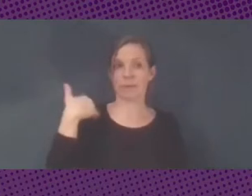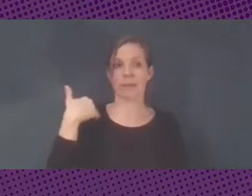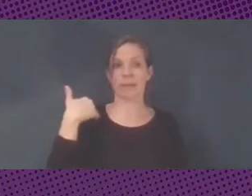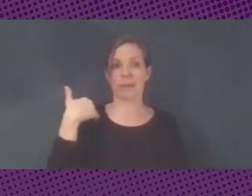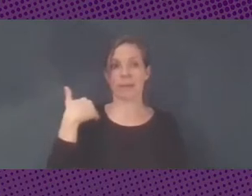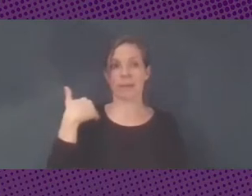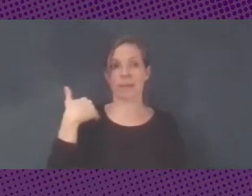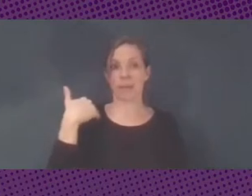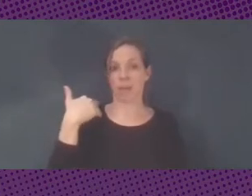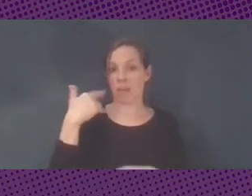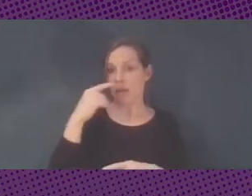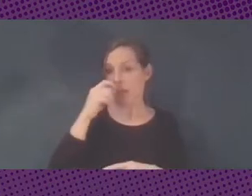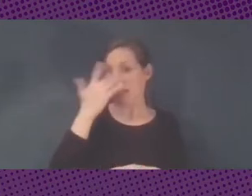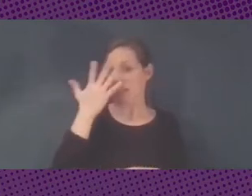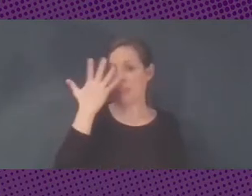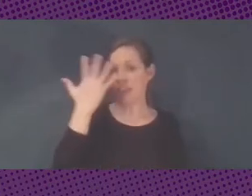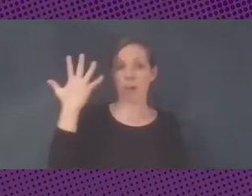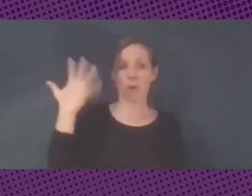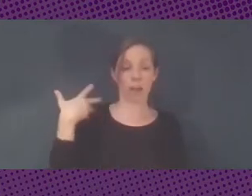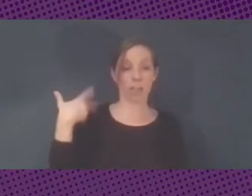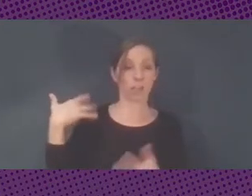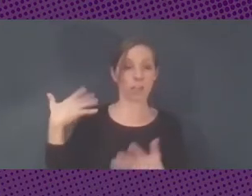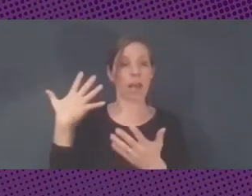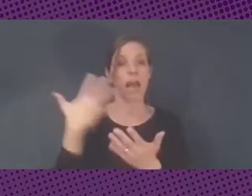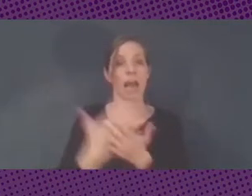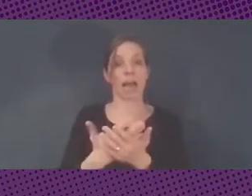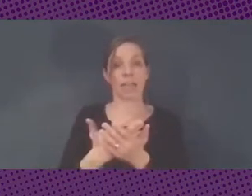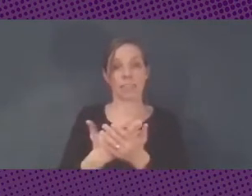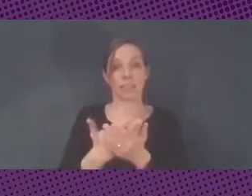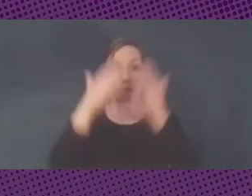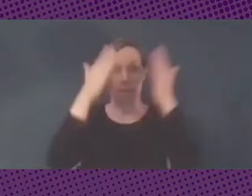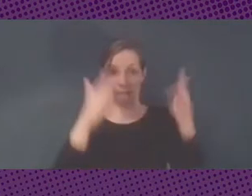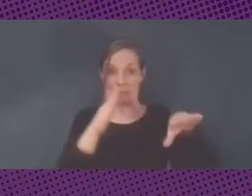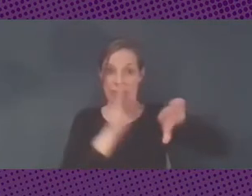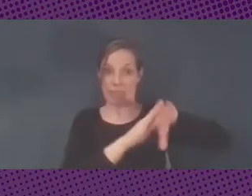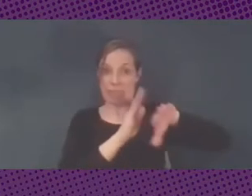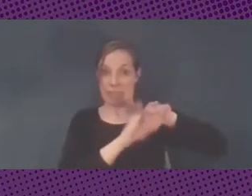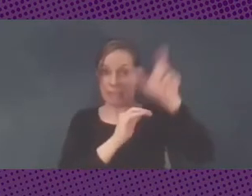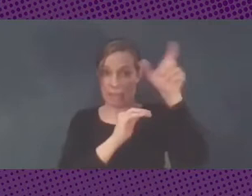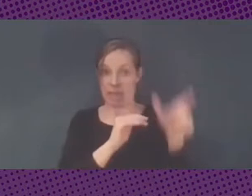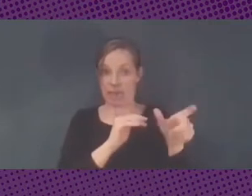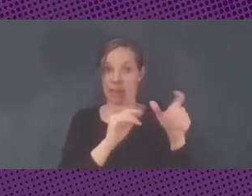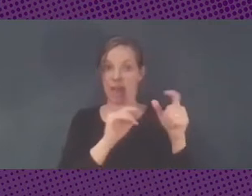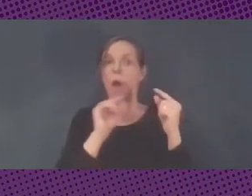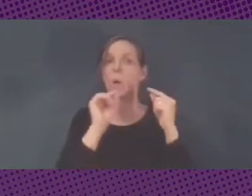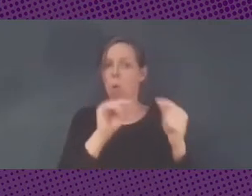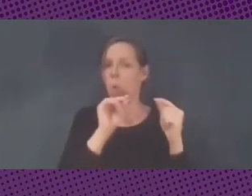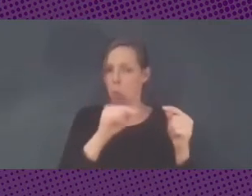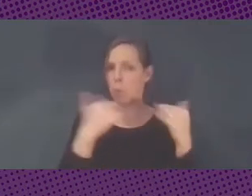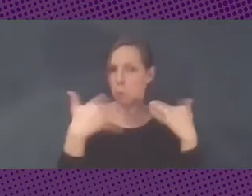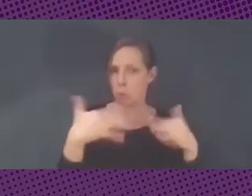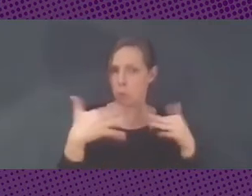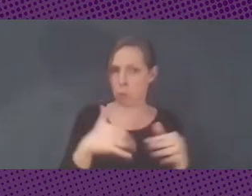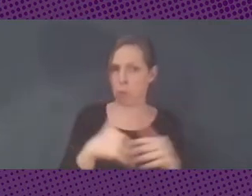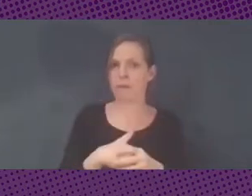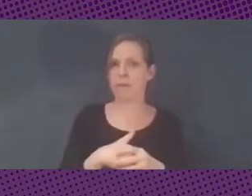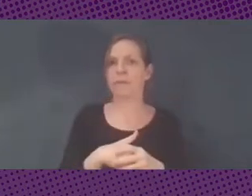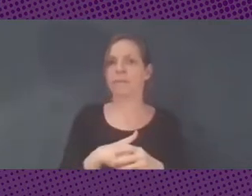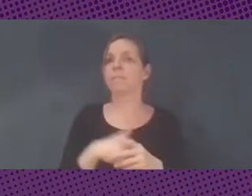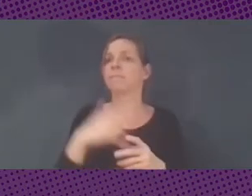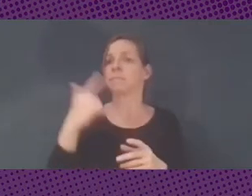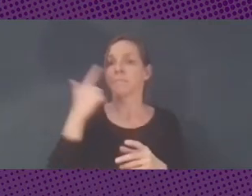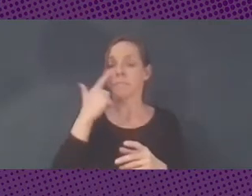and in the US. And the idea of a Green New Deal state is to say, well, the state takes massive public investments in green public